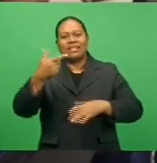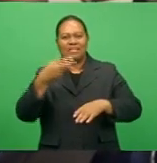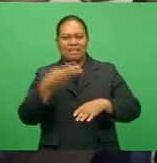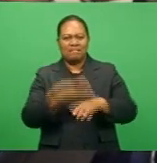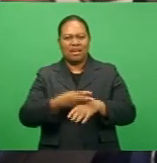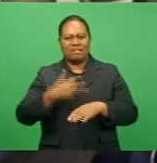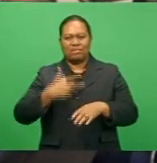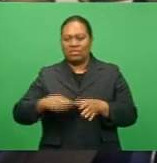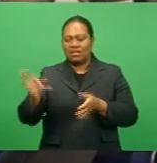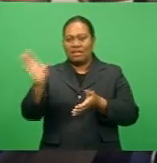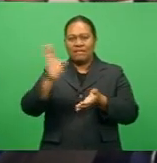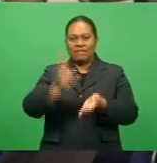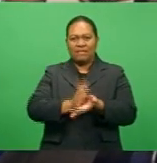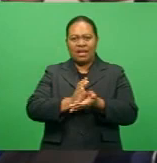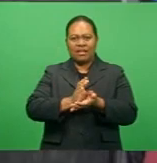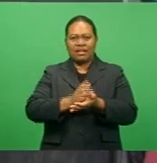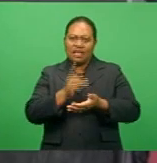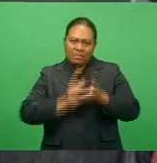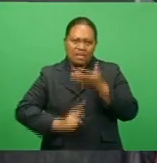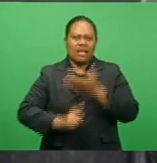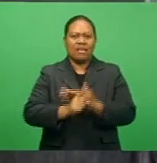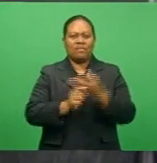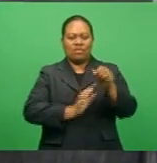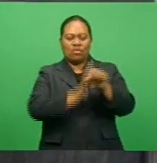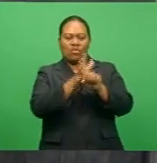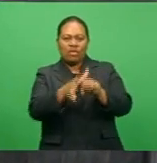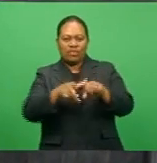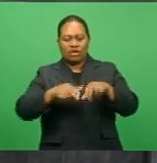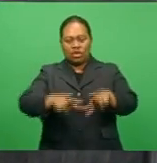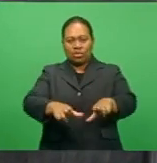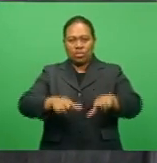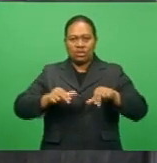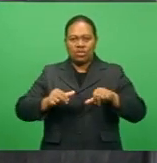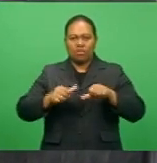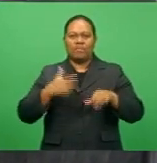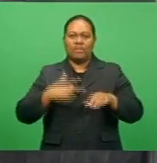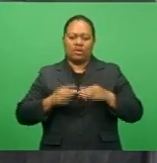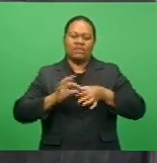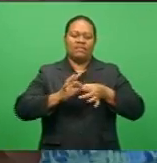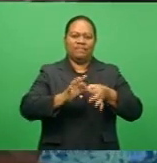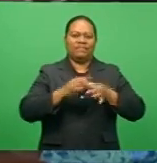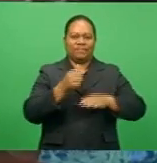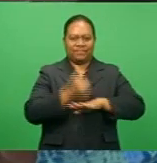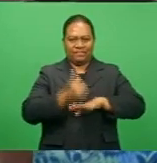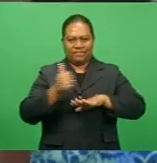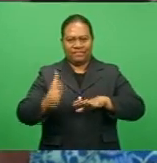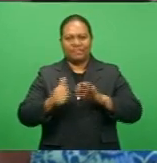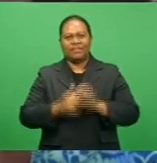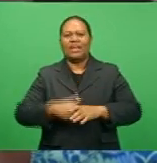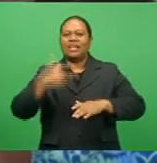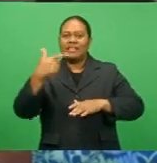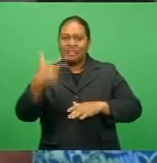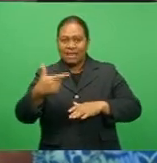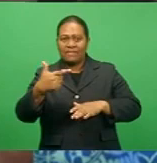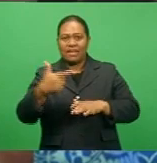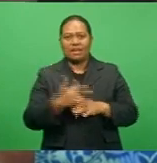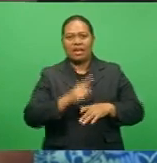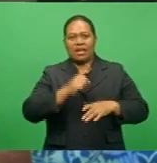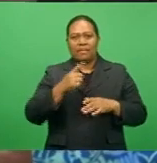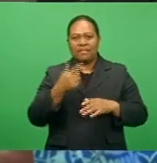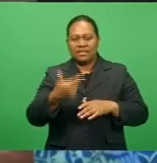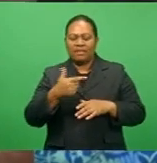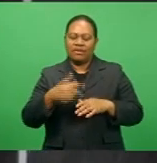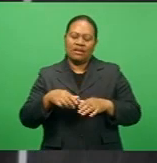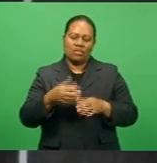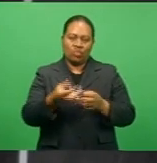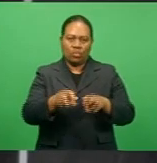the fund activated the COVID-19 withdrawal scheme in partnership with the government. He adds to date there are 7 withdrawal phases, 4 have been completed